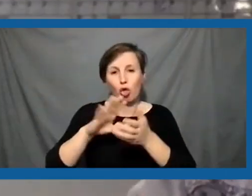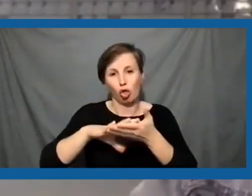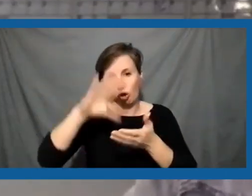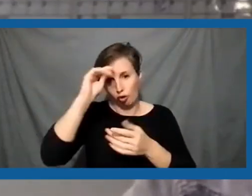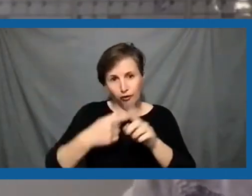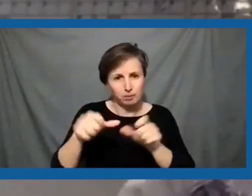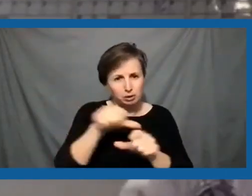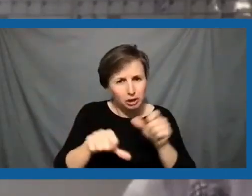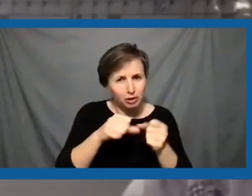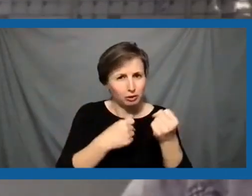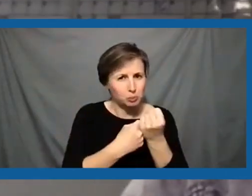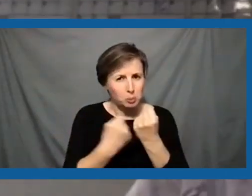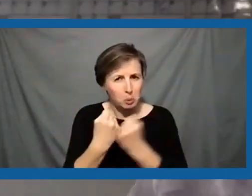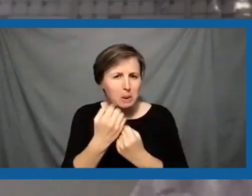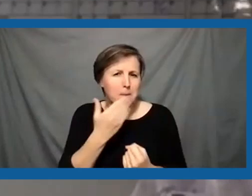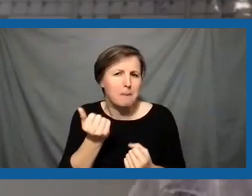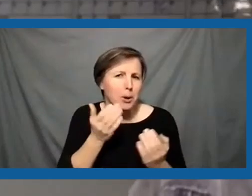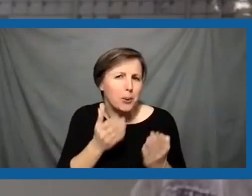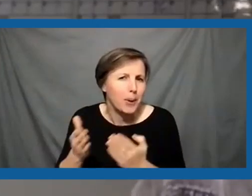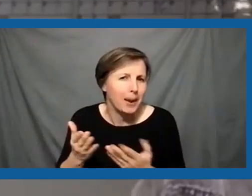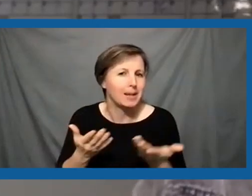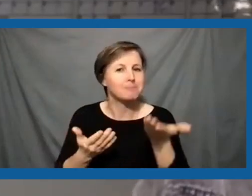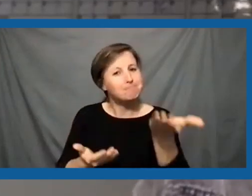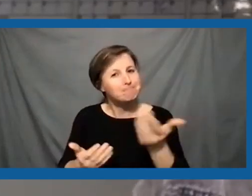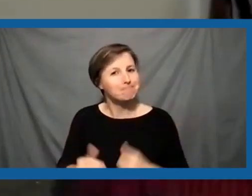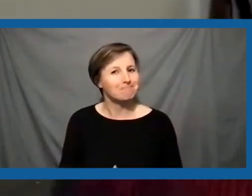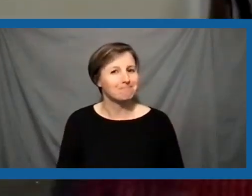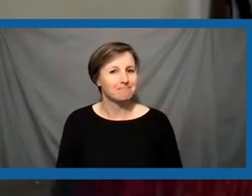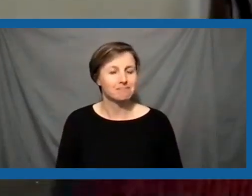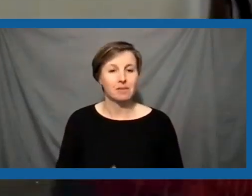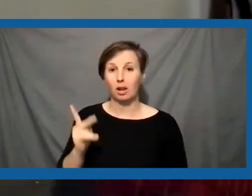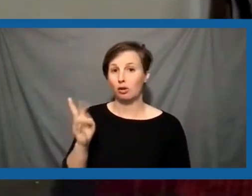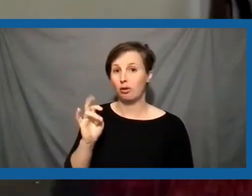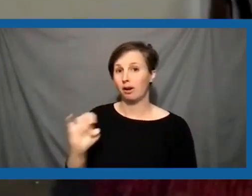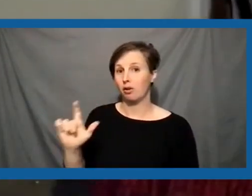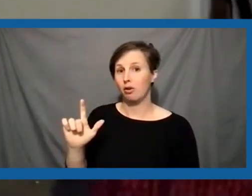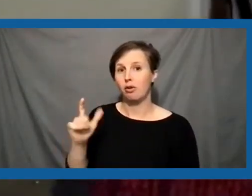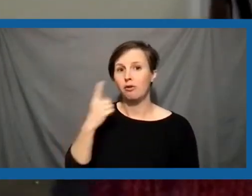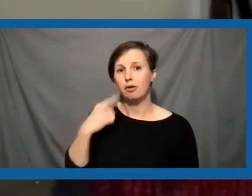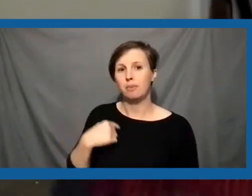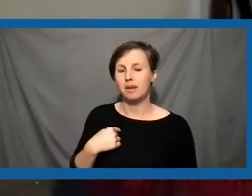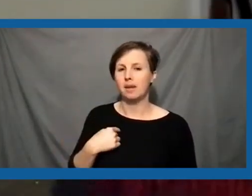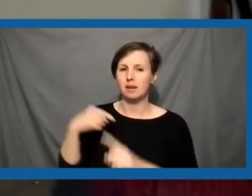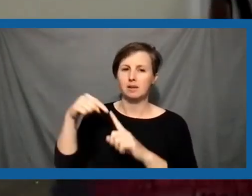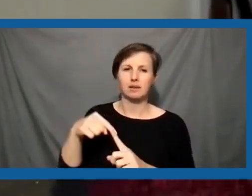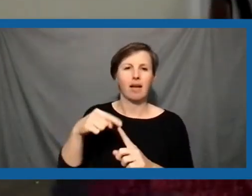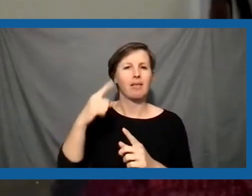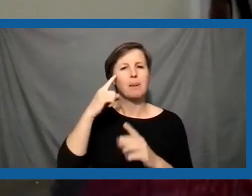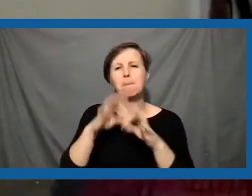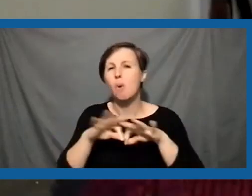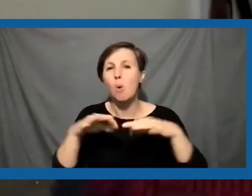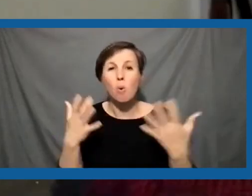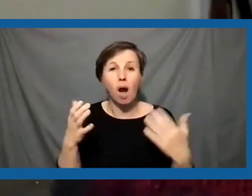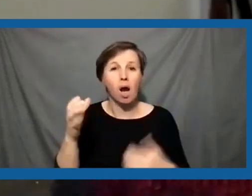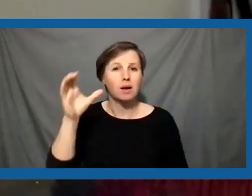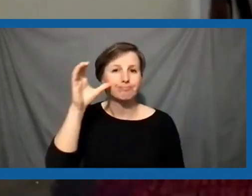support each other in a better way? For me, I think my touchstone is listening. A lot